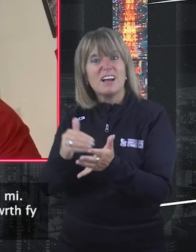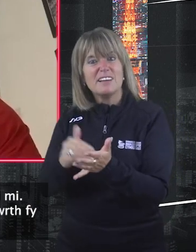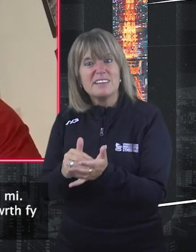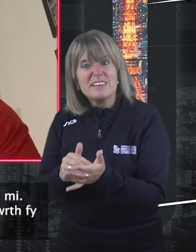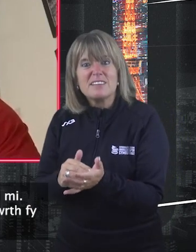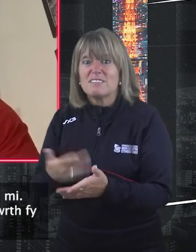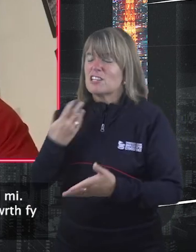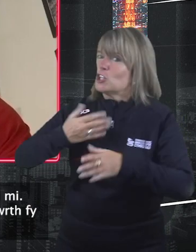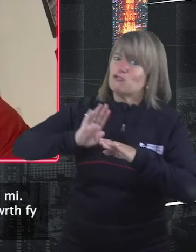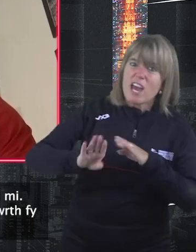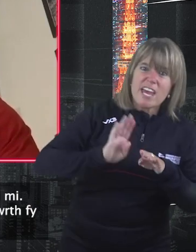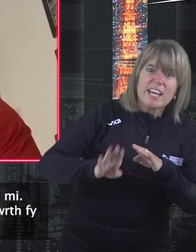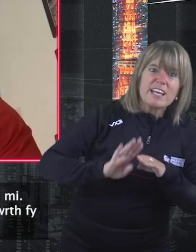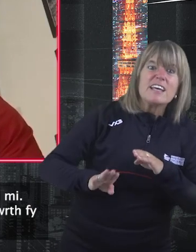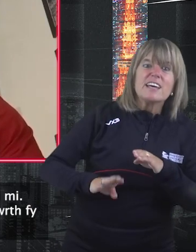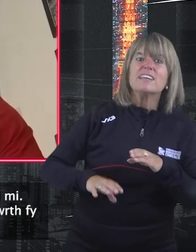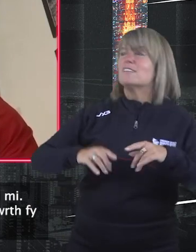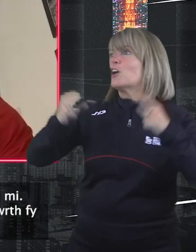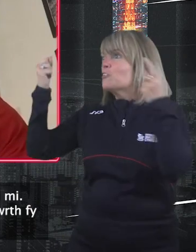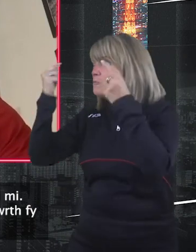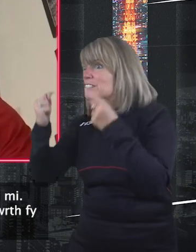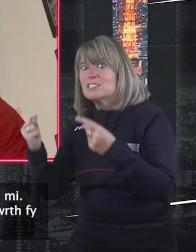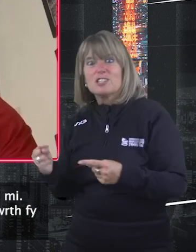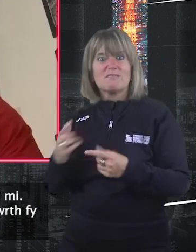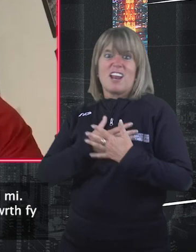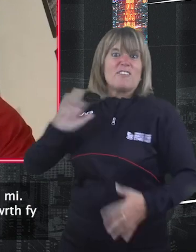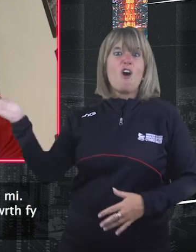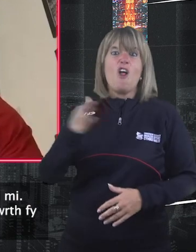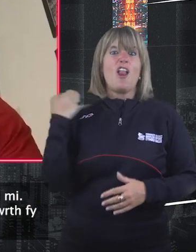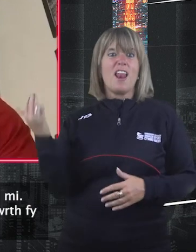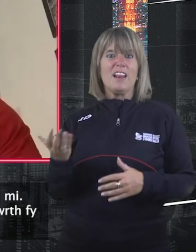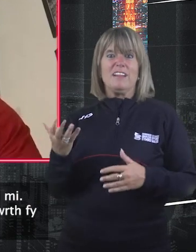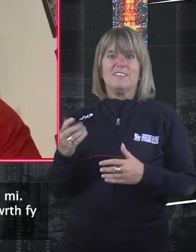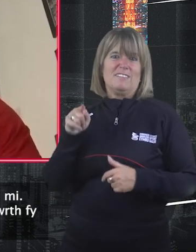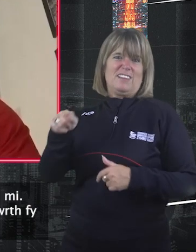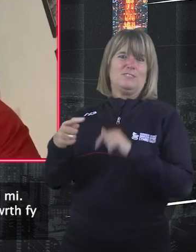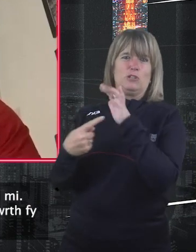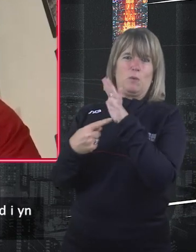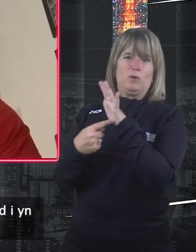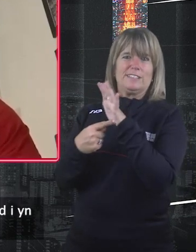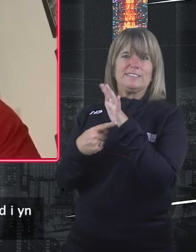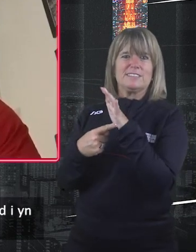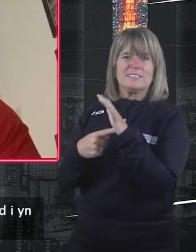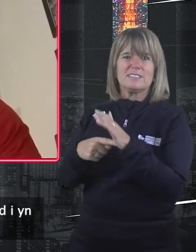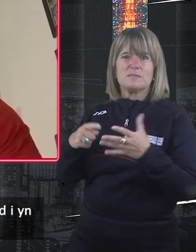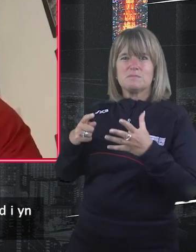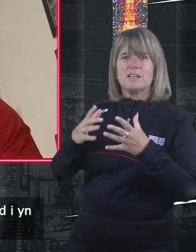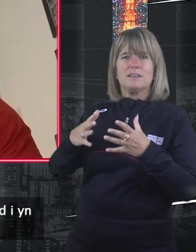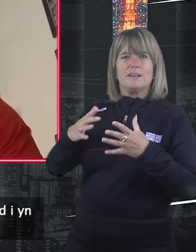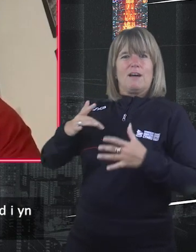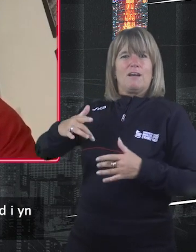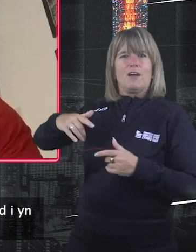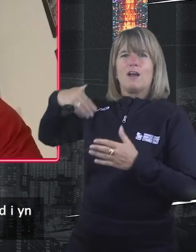enjoy it. I still love to train and I still love to compete. And I think that's really important. And I think that's been a